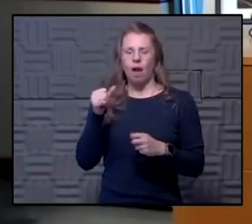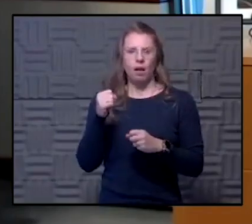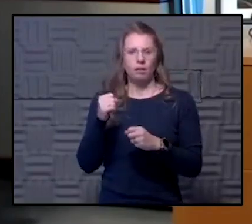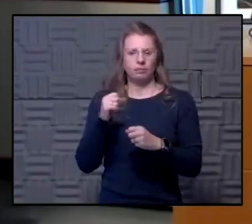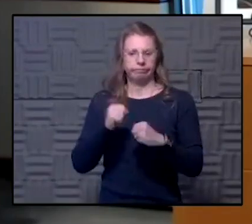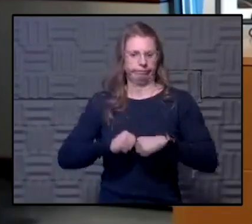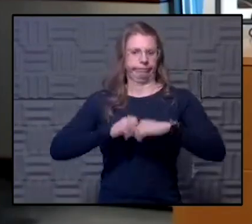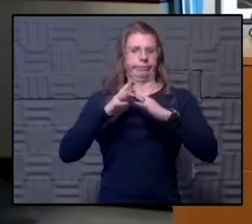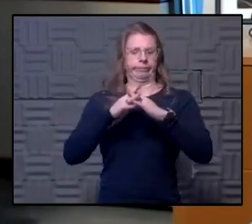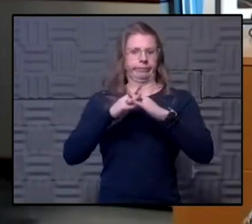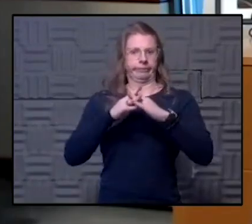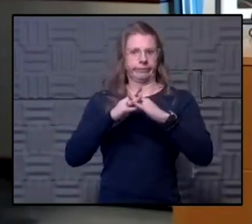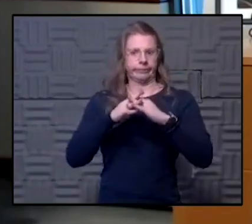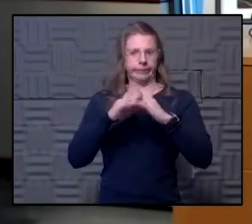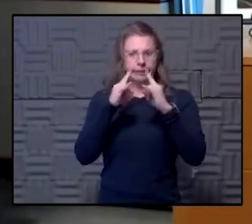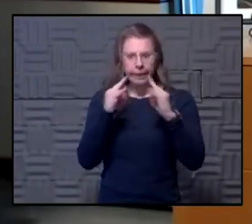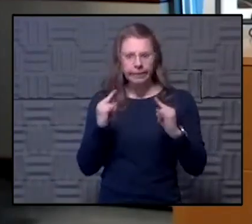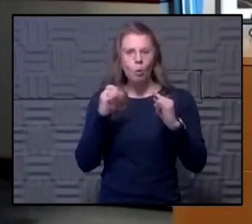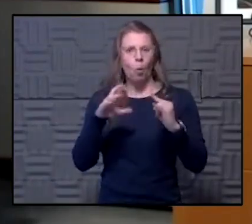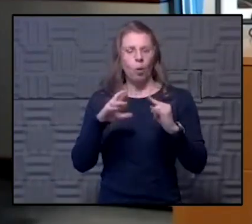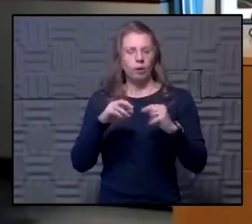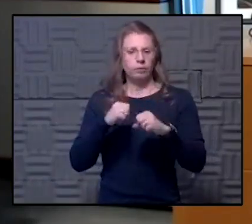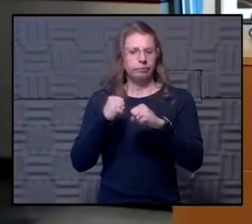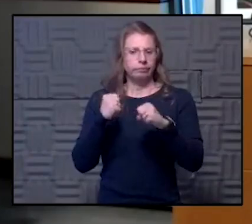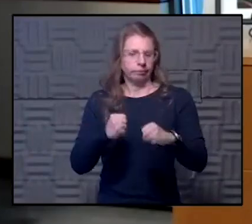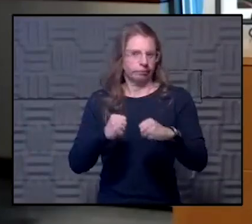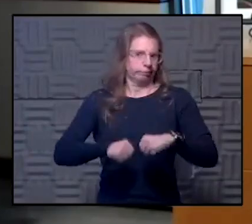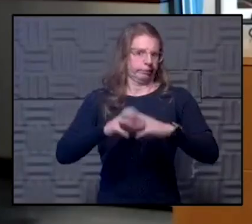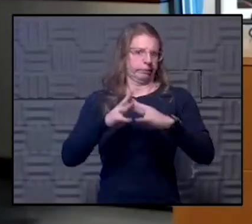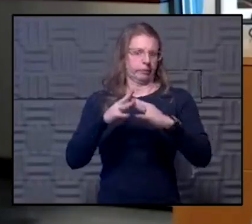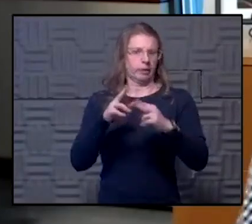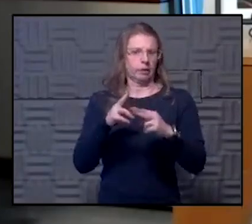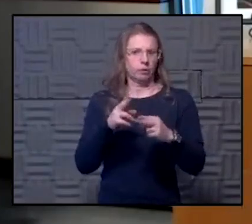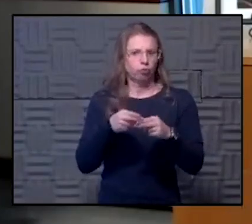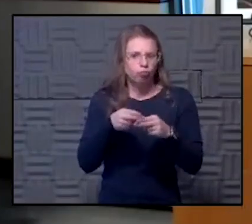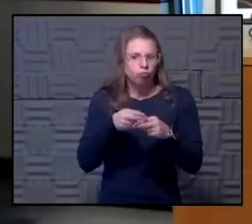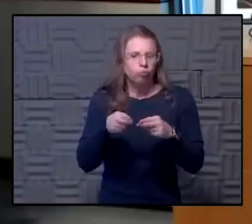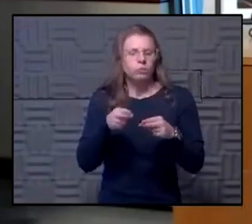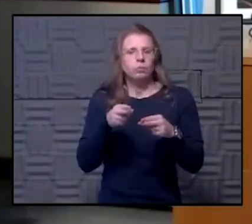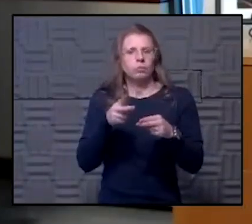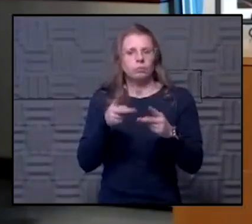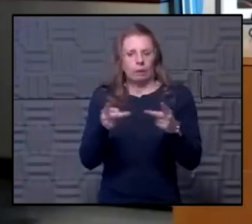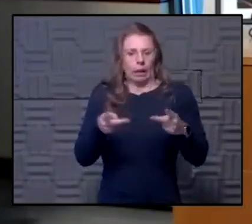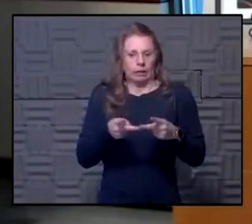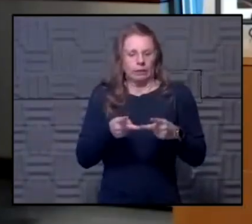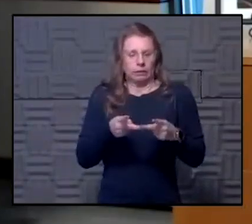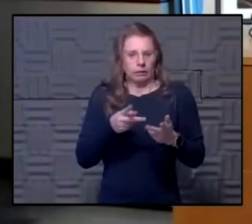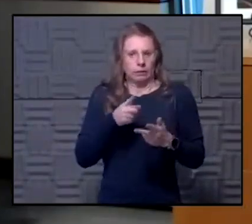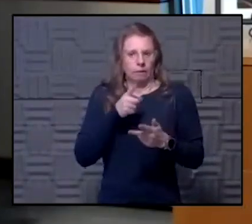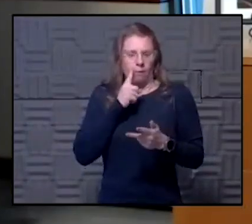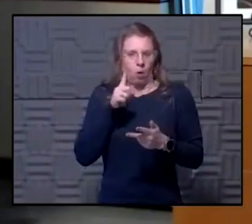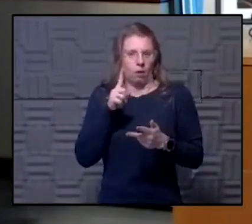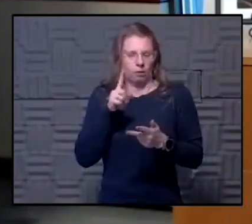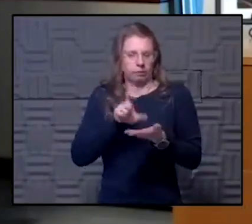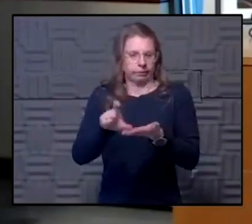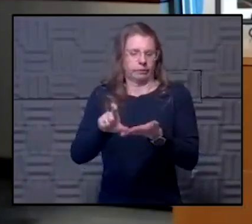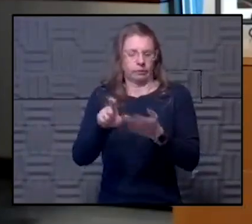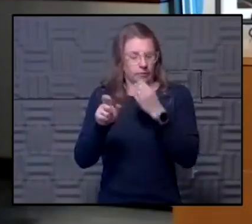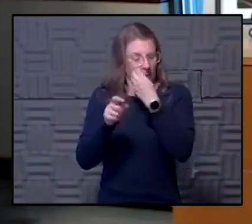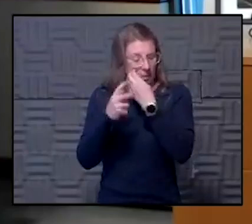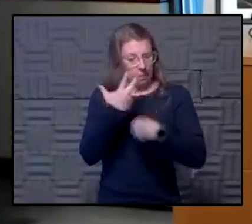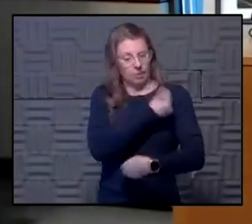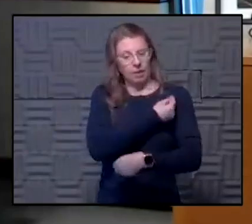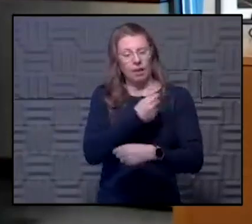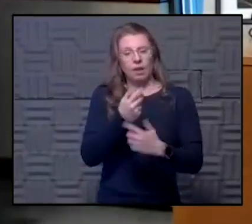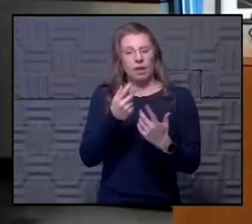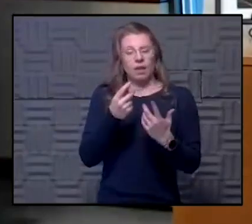don't have vaccine to put into those solid wall facilities or tents. So the constricted hours and is a phenomenon